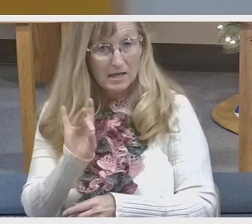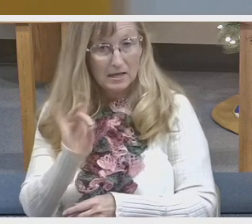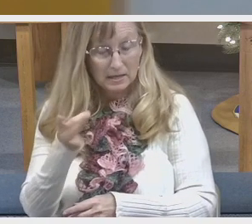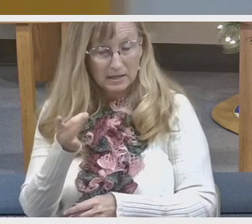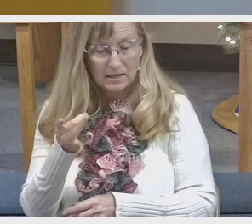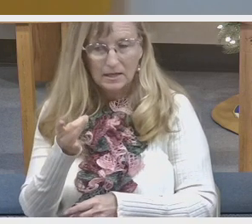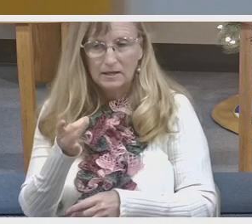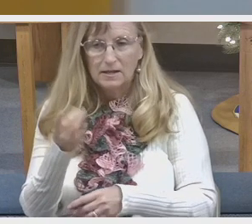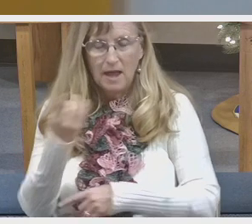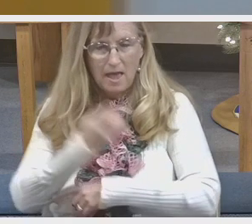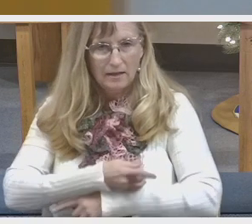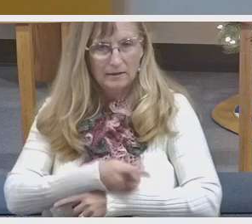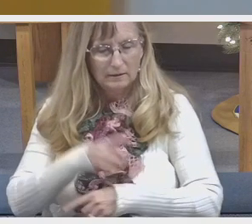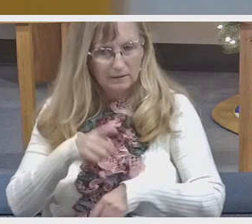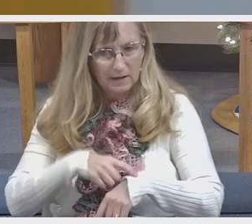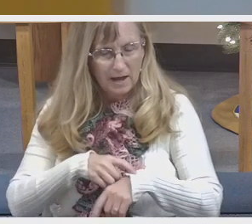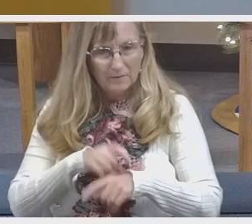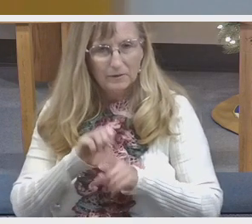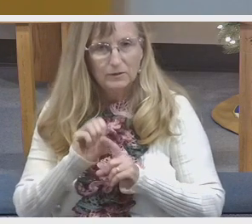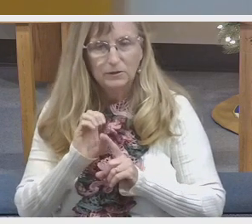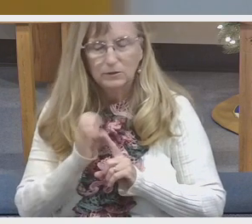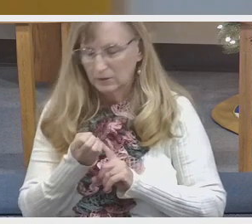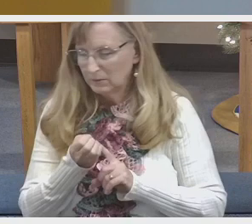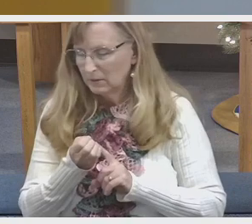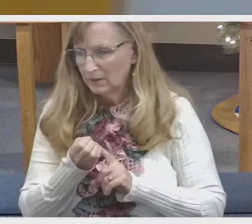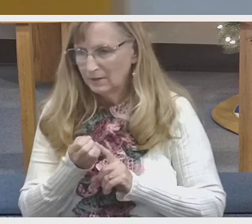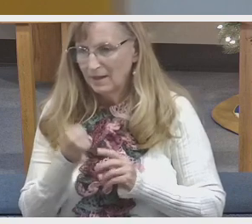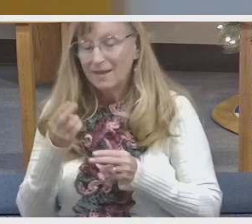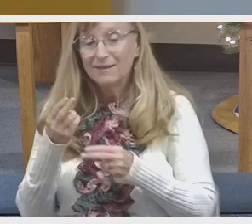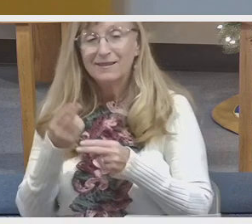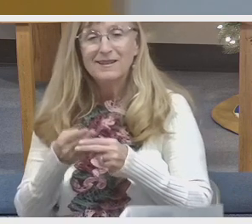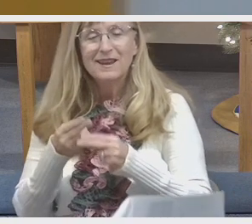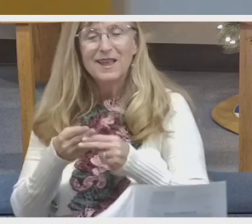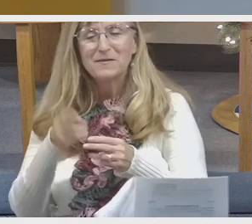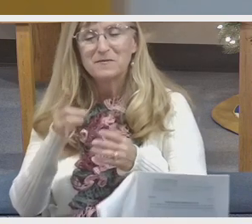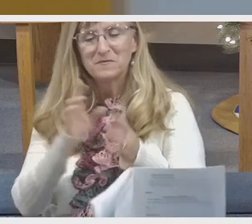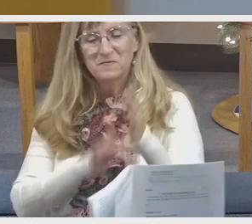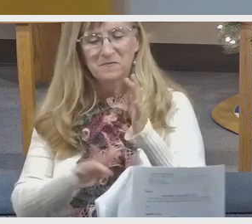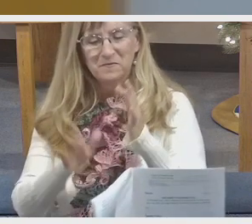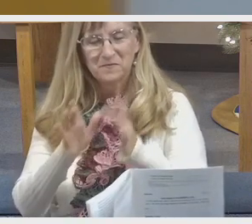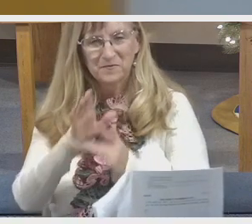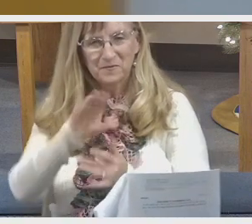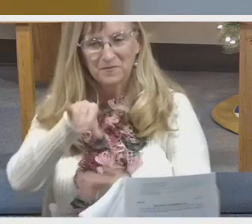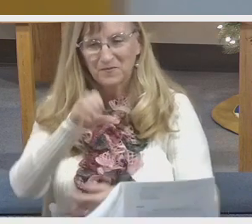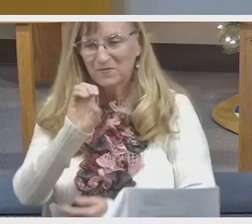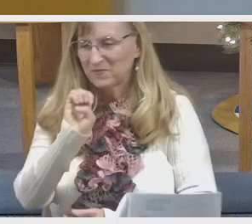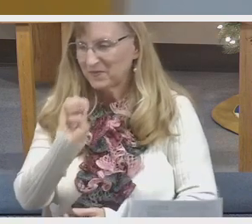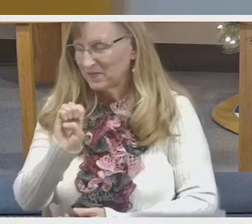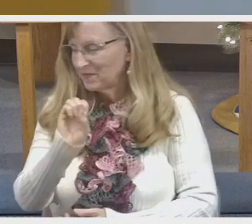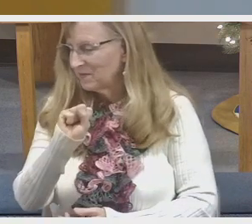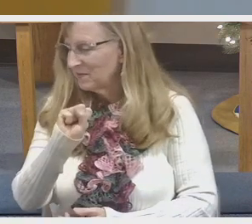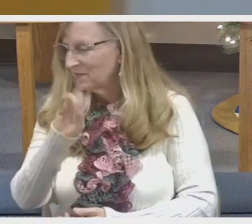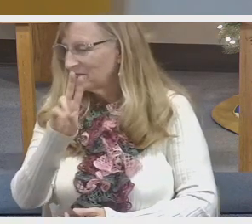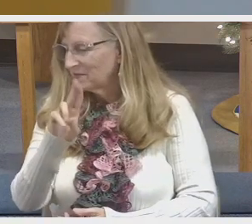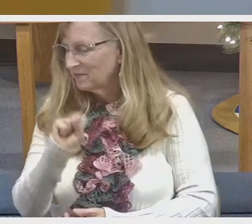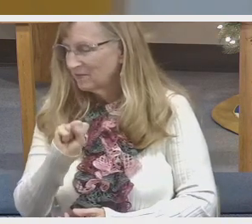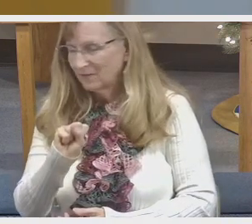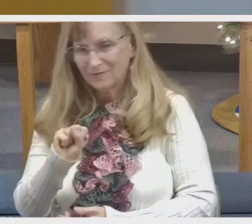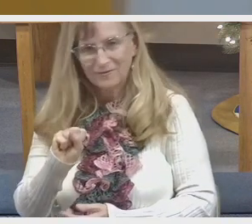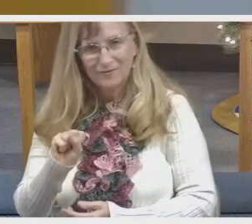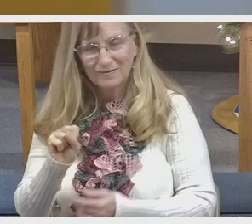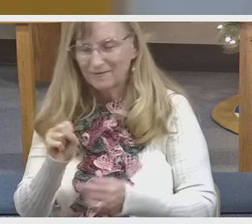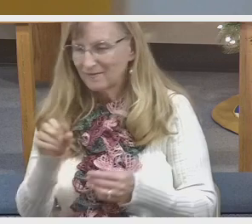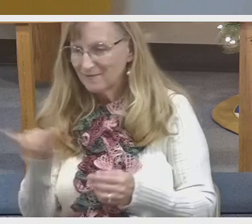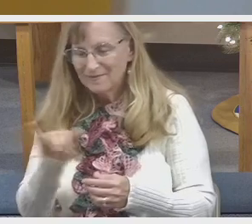him, he was named Jesus, the name the angel had given him before he had been conceived.